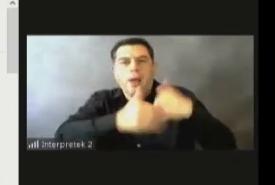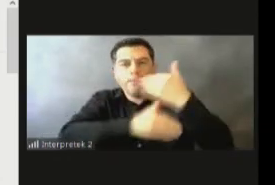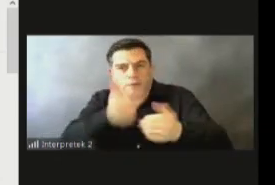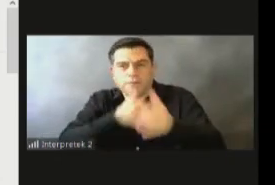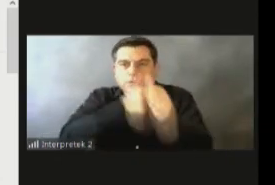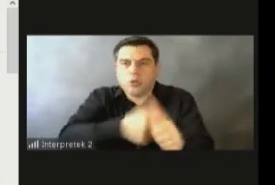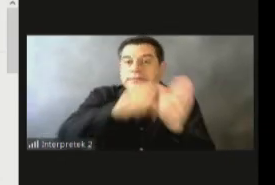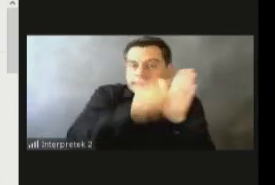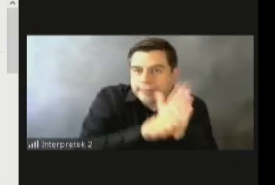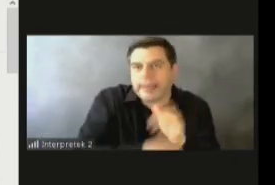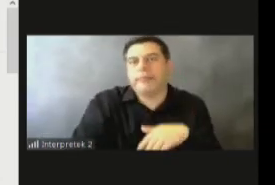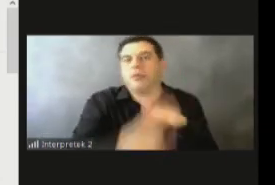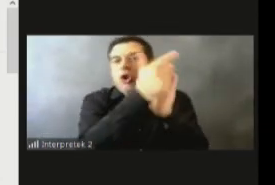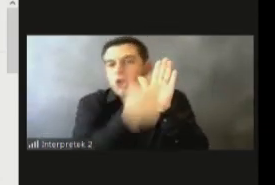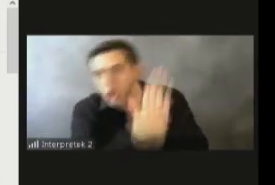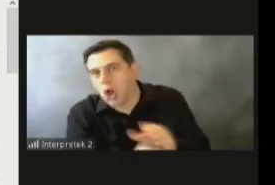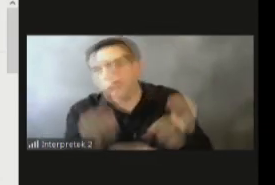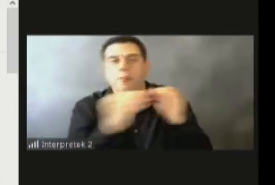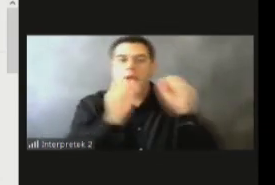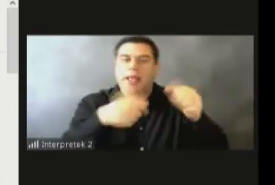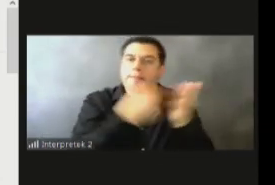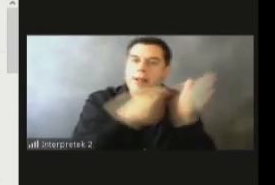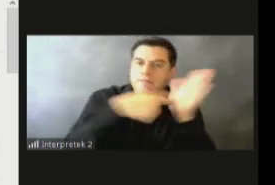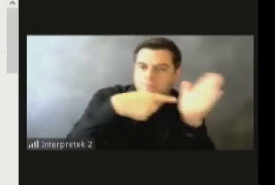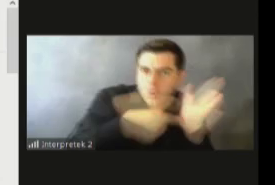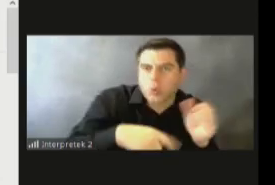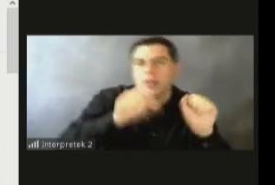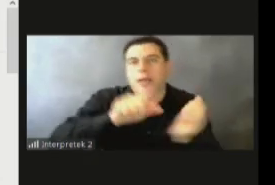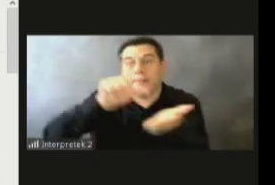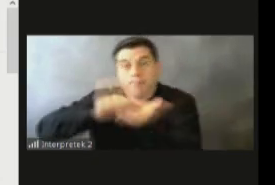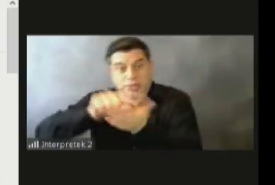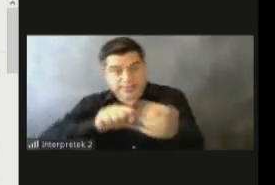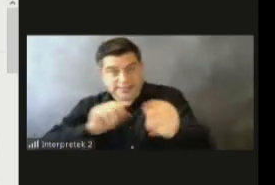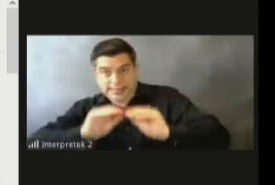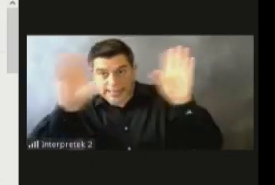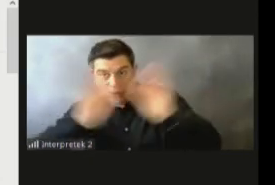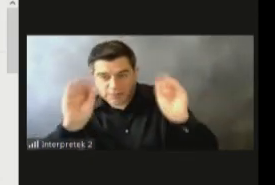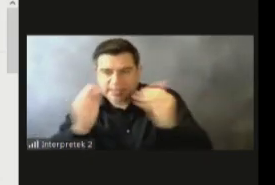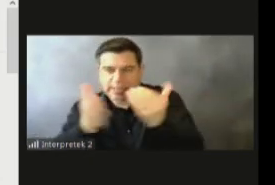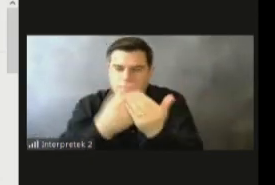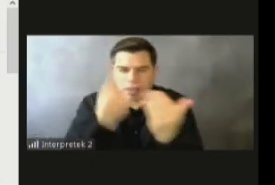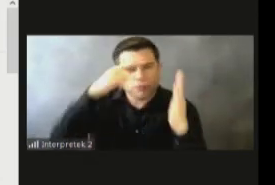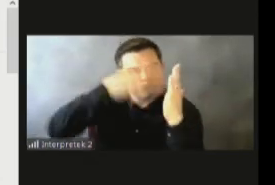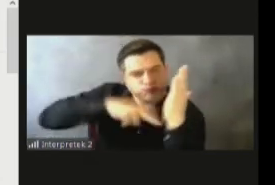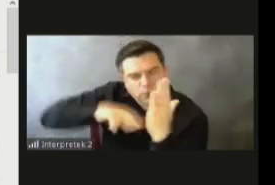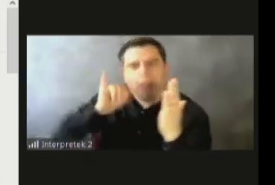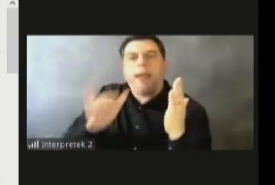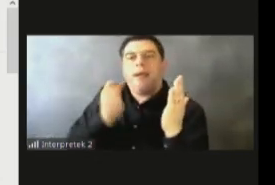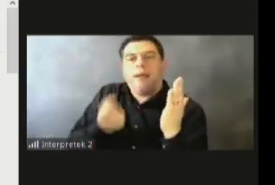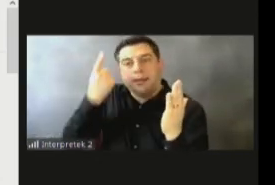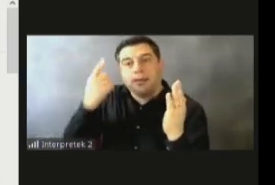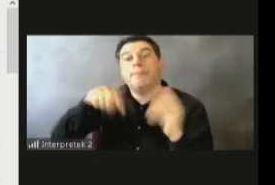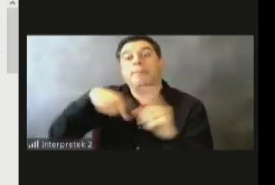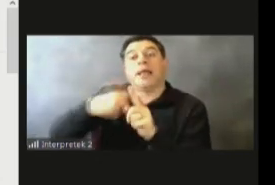process is published on the website and easy to understand. Finally, it would be helpful to have a designated staff member to coordinate the reviews